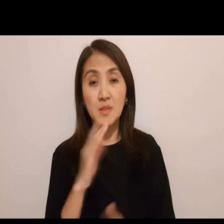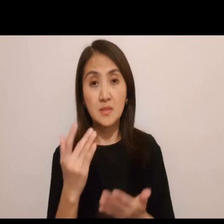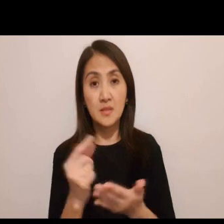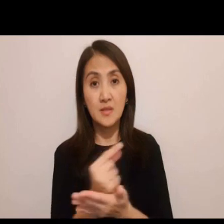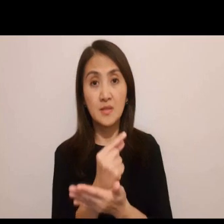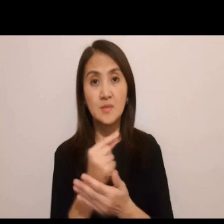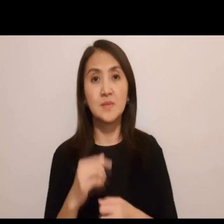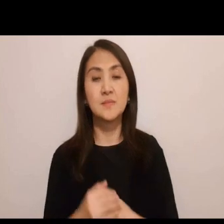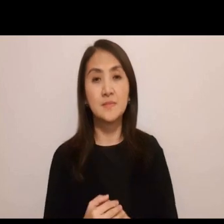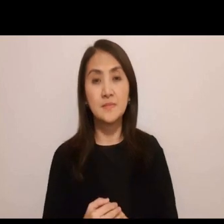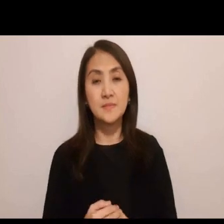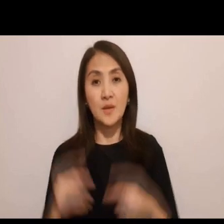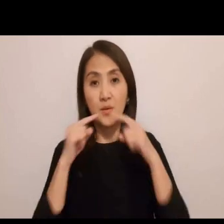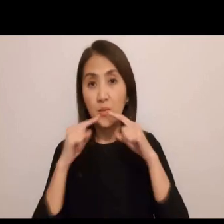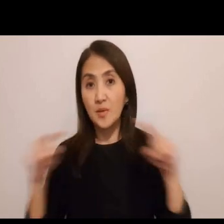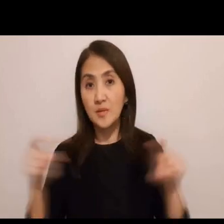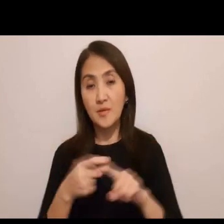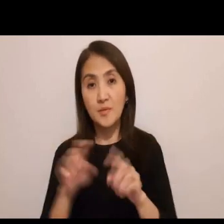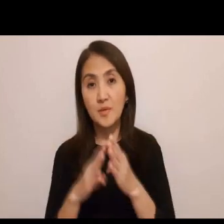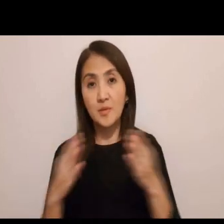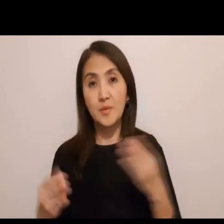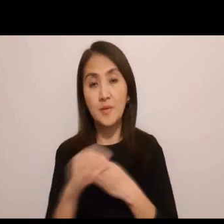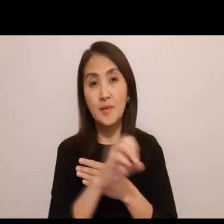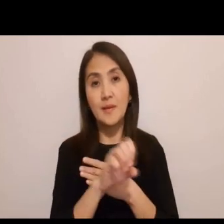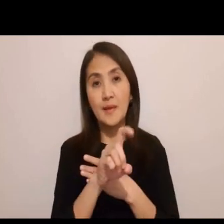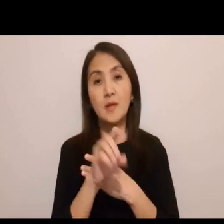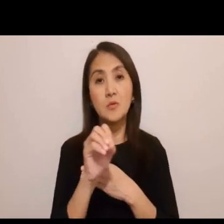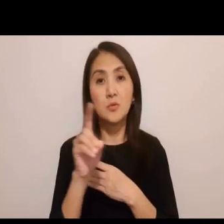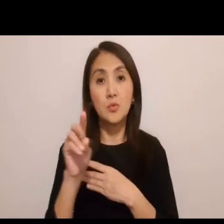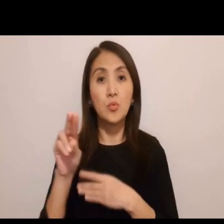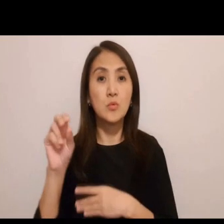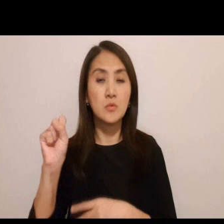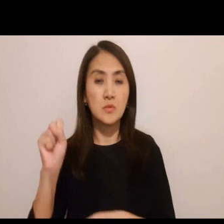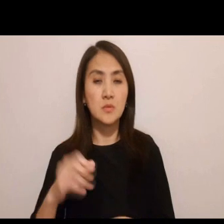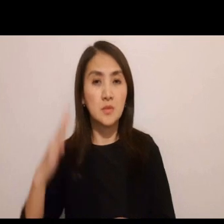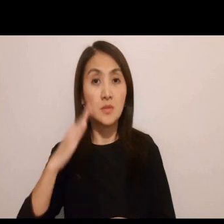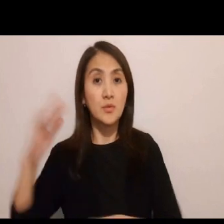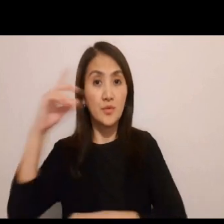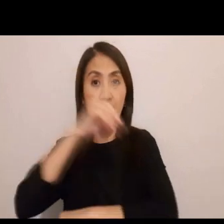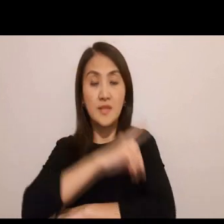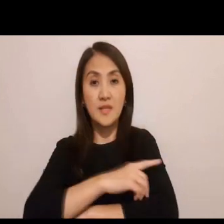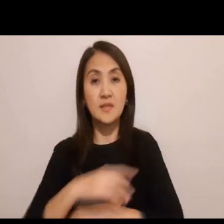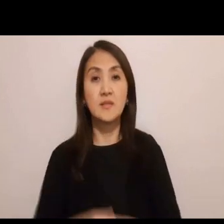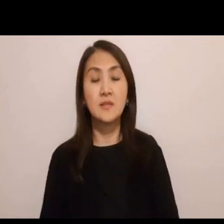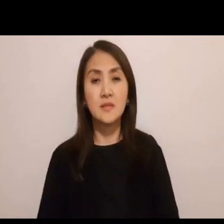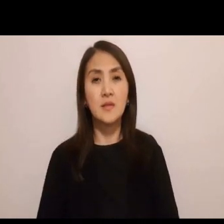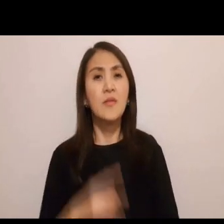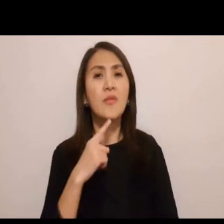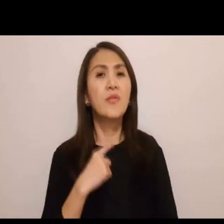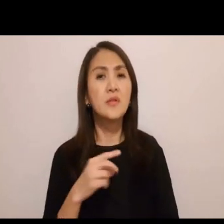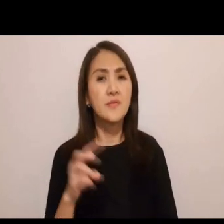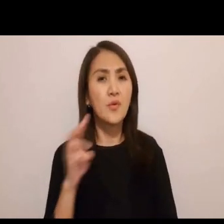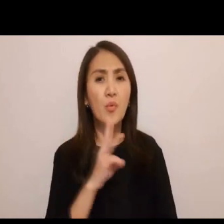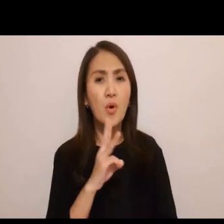Gospel. A proclamation from the book of Exodus. In those days, in their